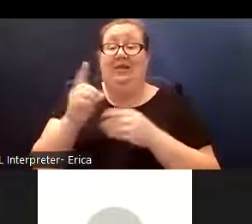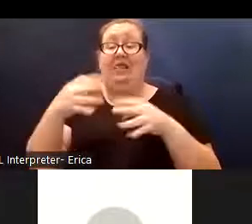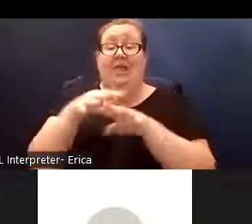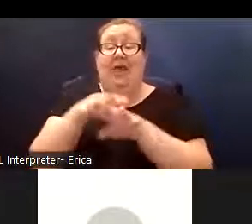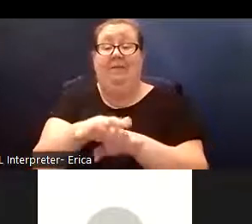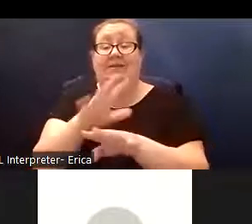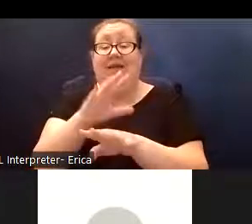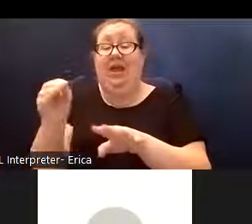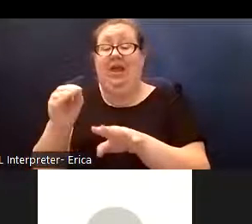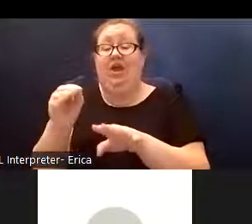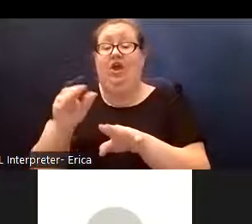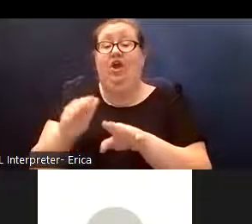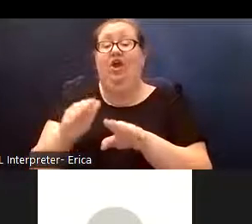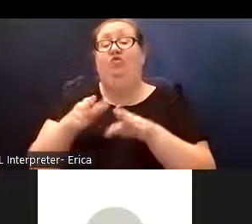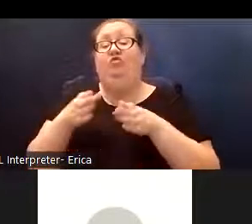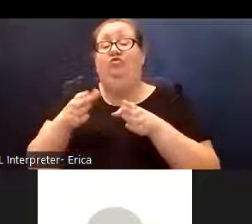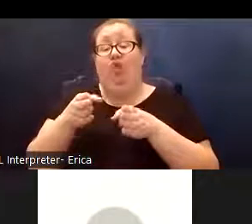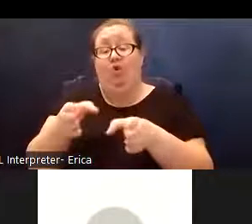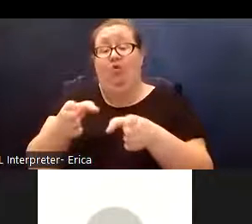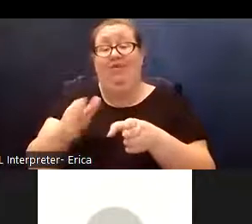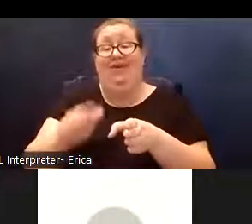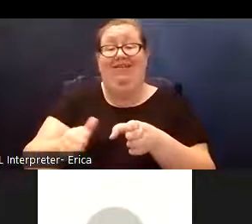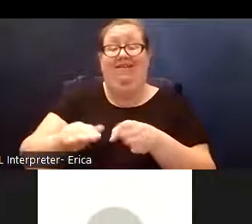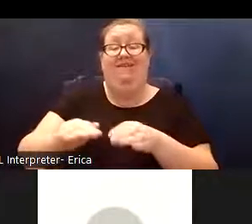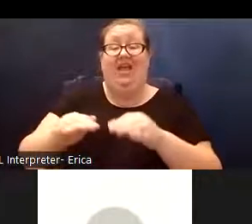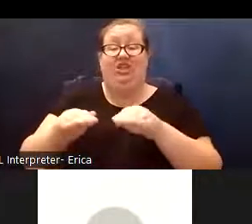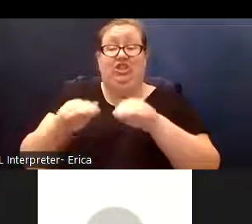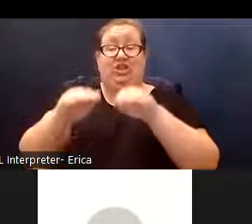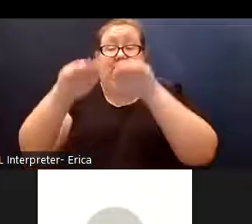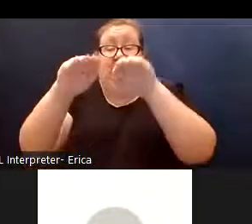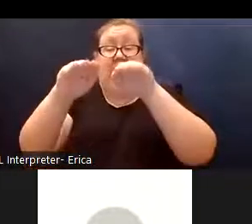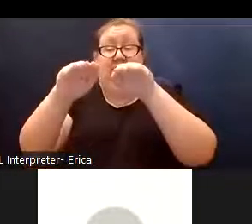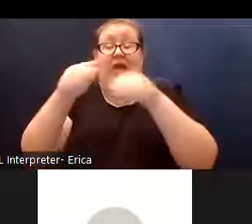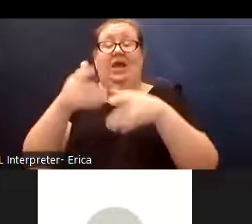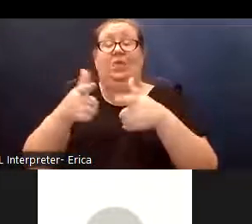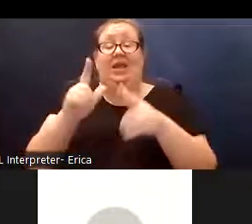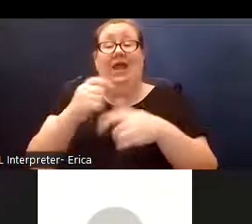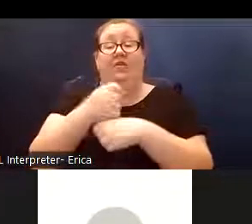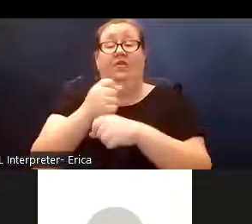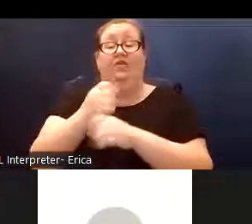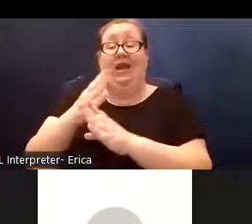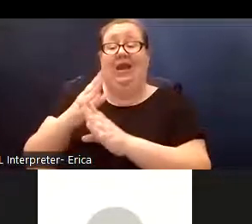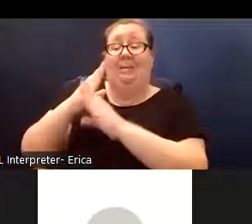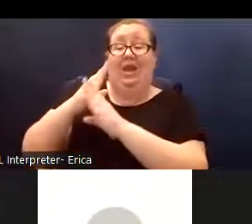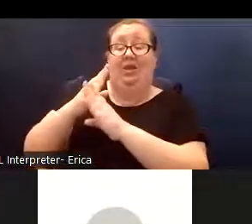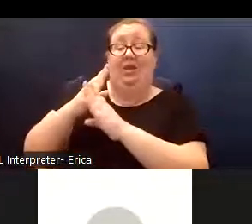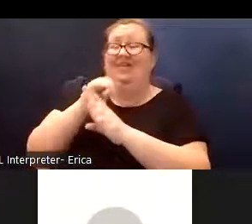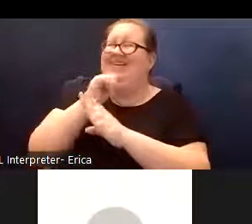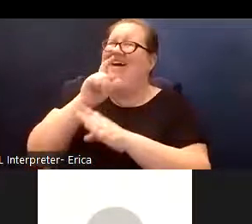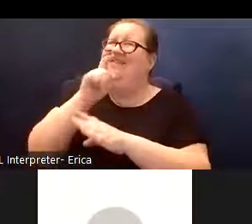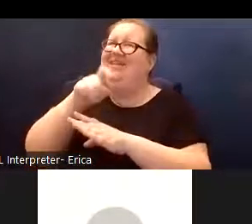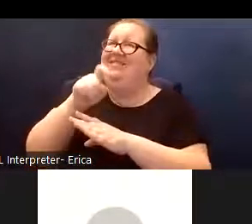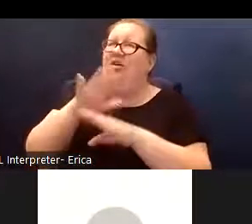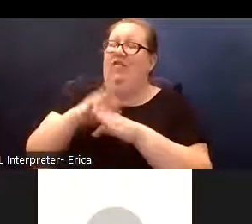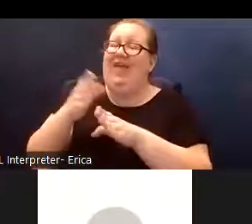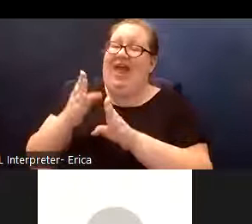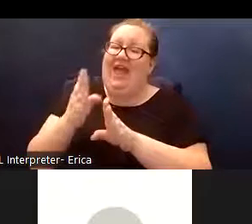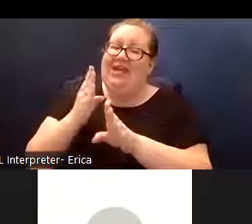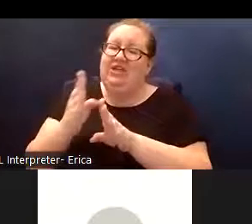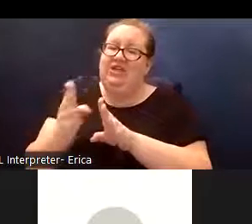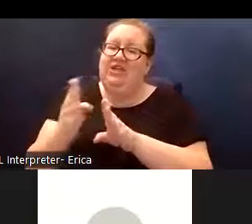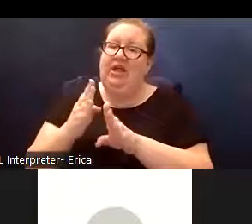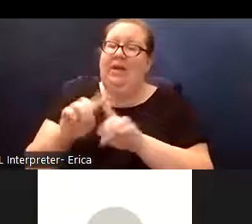elevation, which would allow for creating a barrier not necessarily at the edge that would give us a bit more space